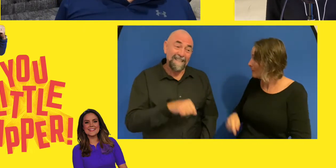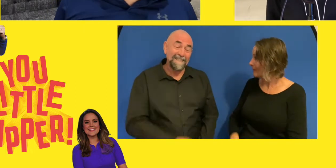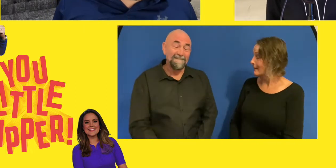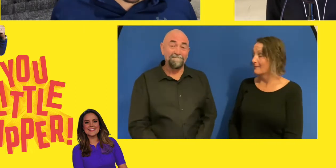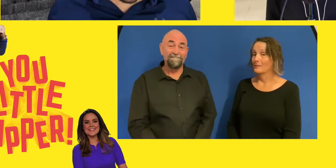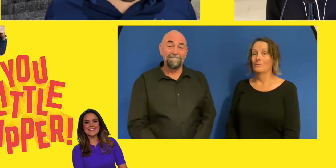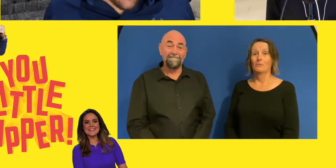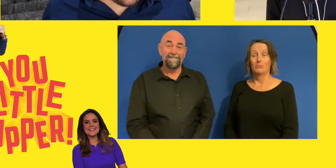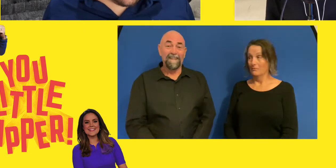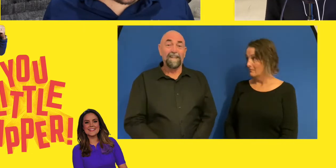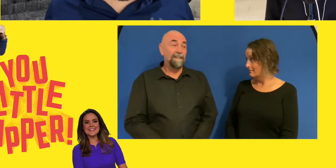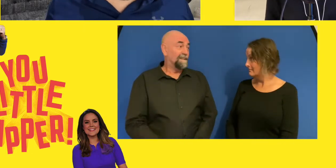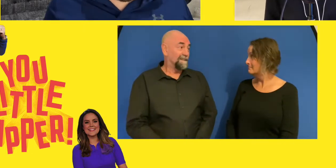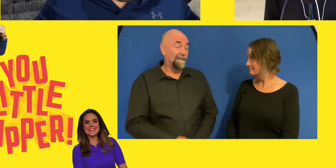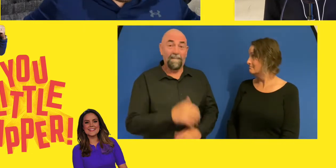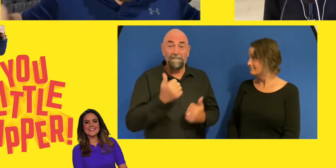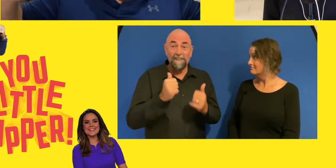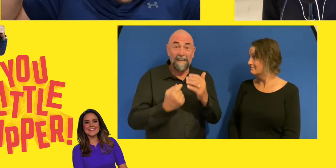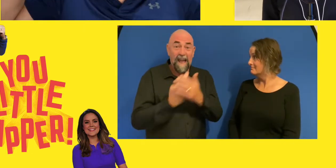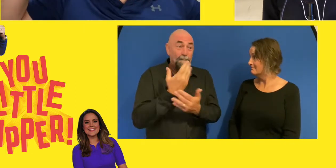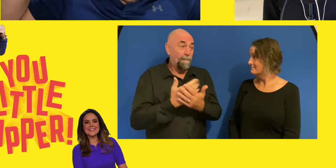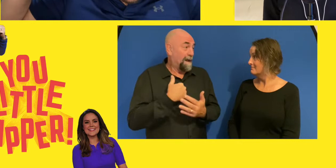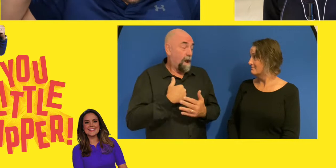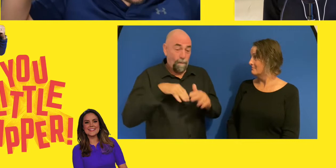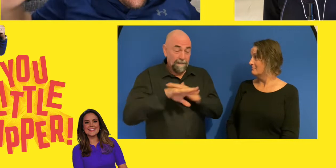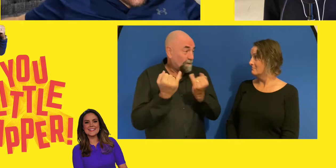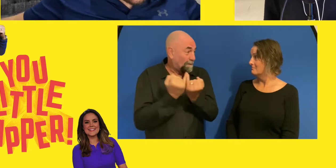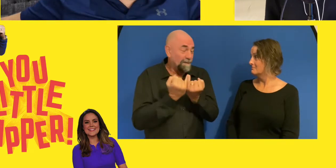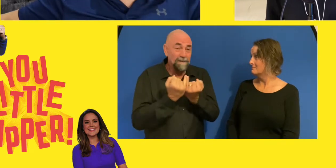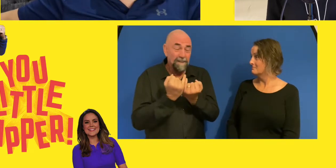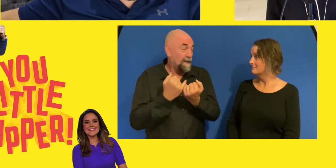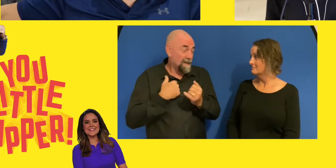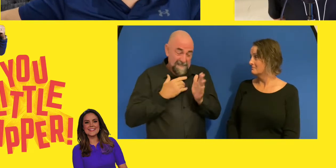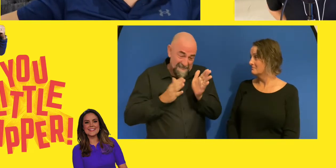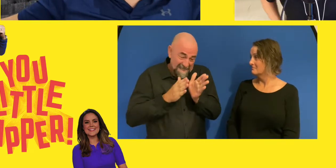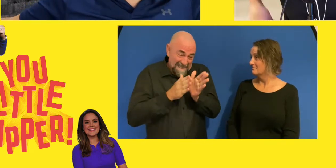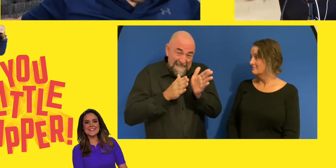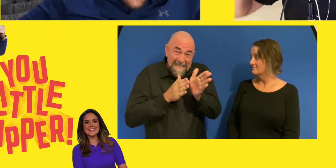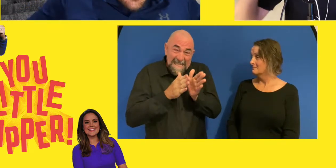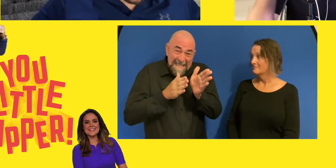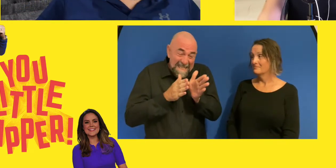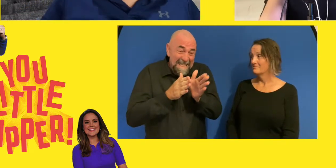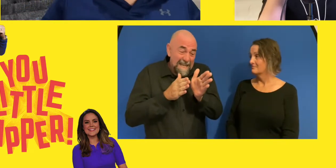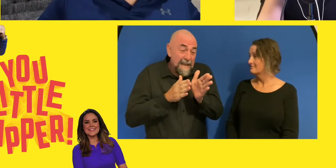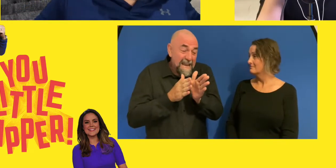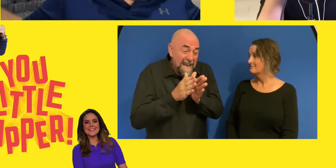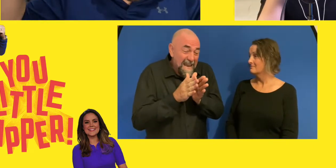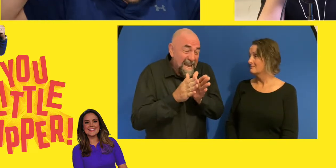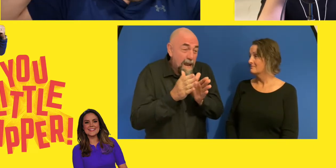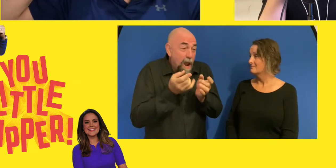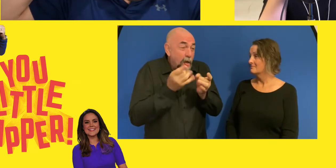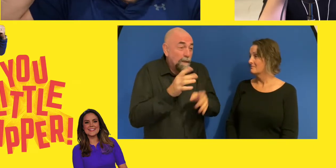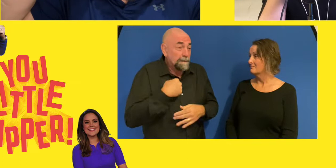that happened to you? Yes, I finished a marathon. I lost a marathon. I got second. You